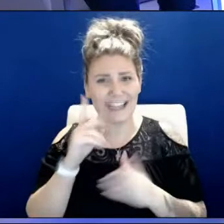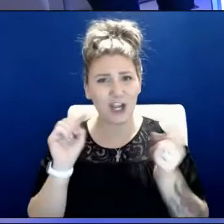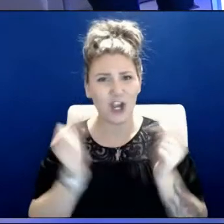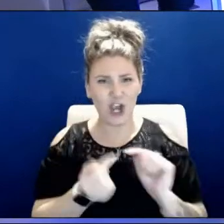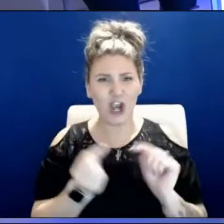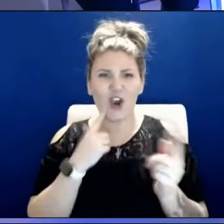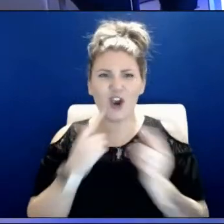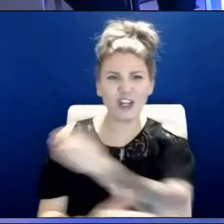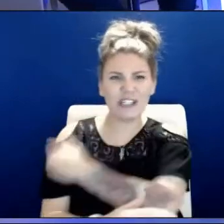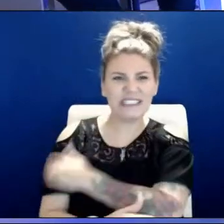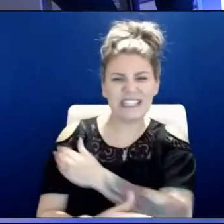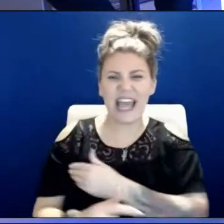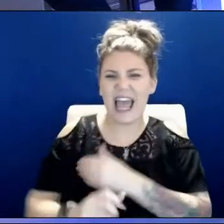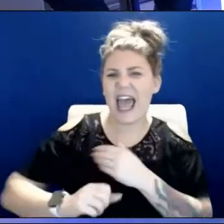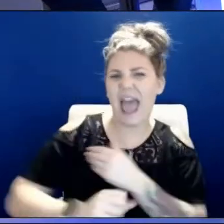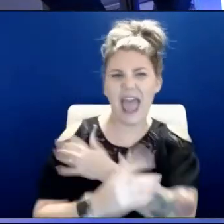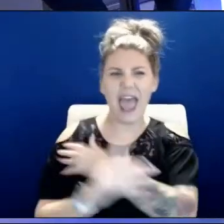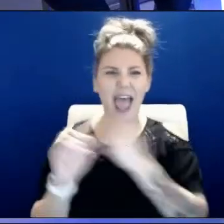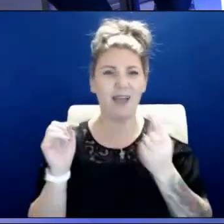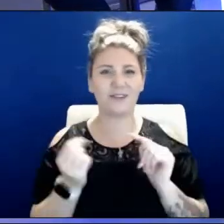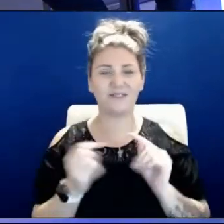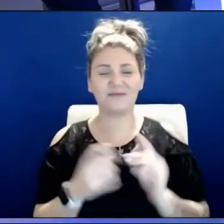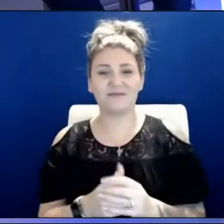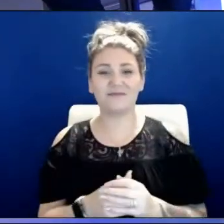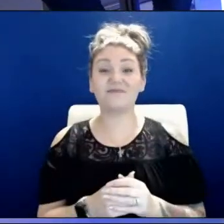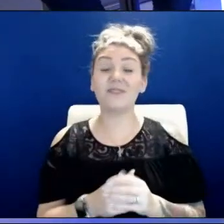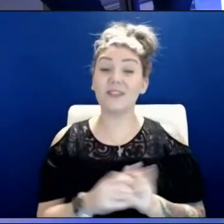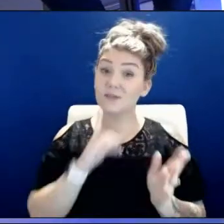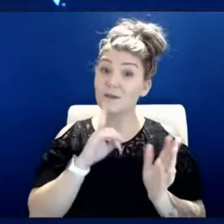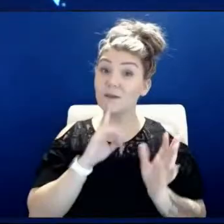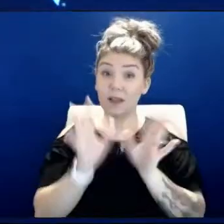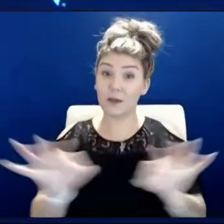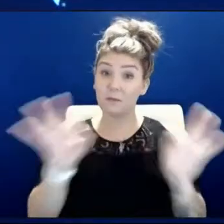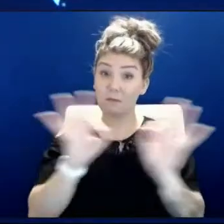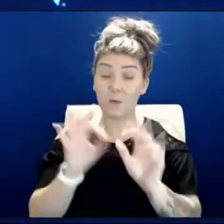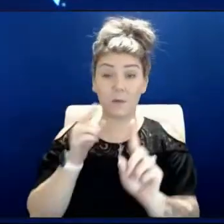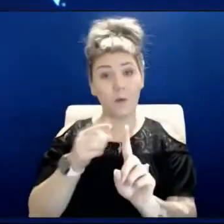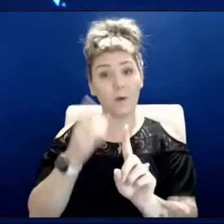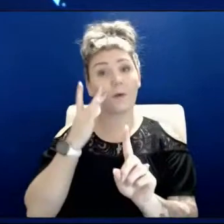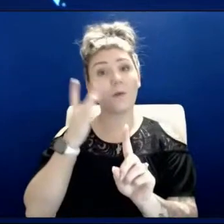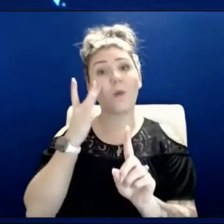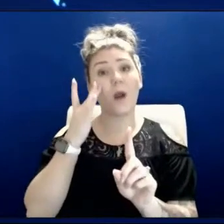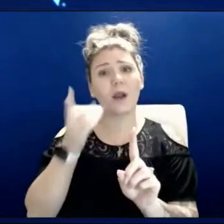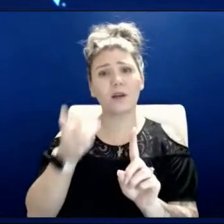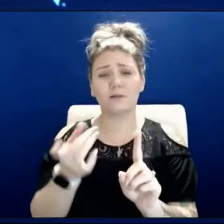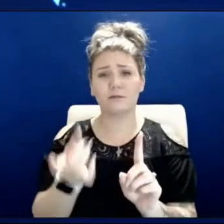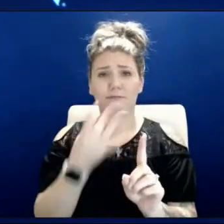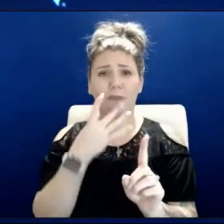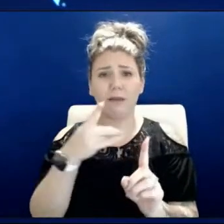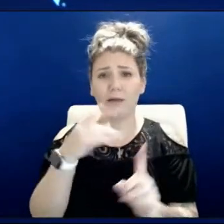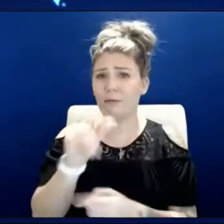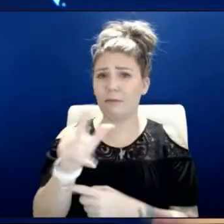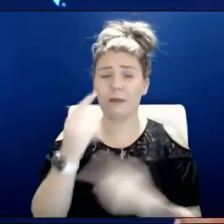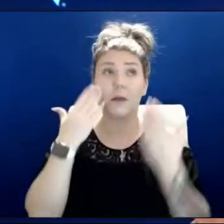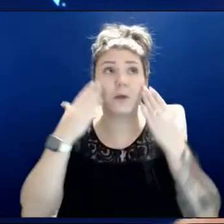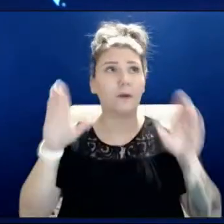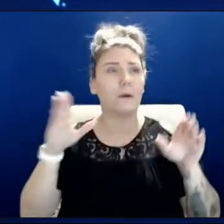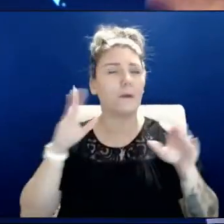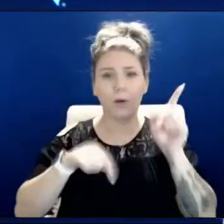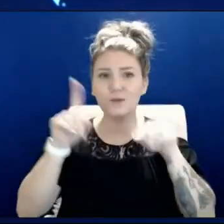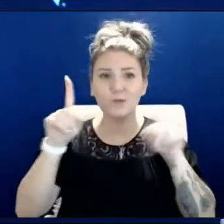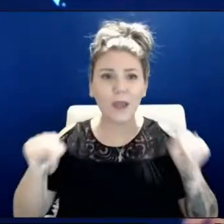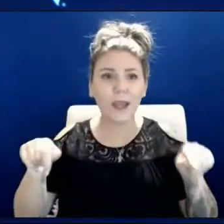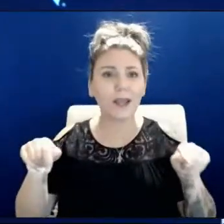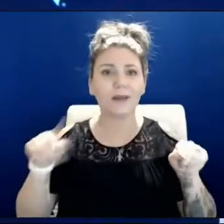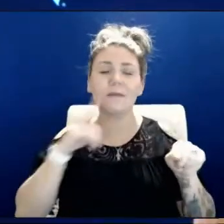You may not believe that. So this is an incredibly important point because you're getting a pill, you don't know which one you got, you're randomized, so it's even distribution